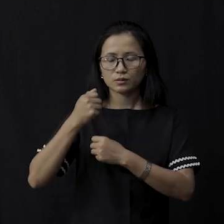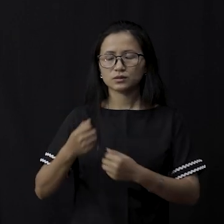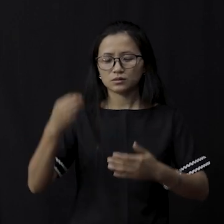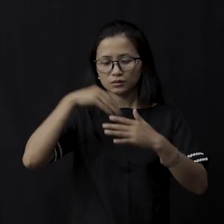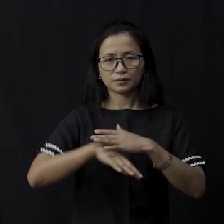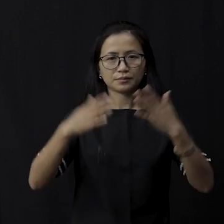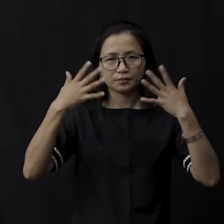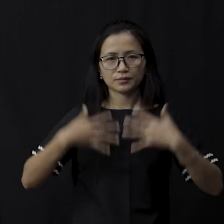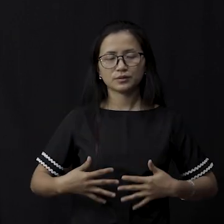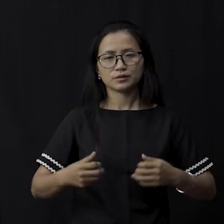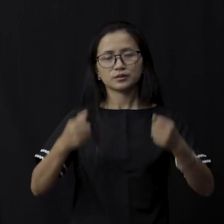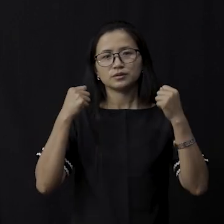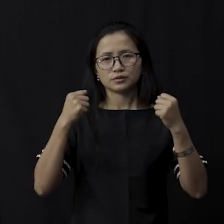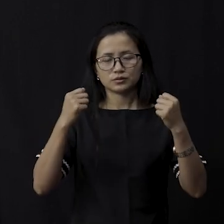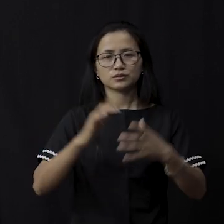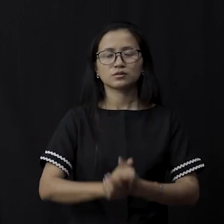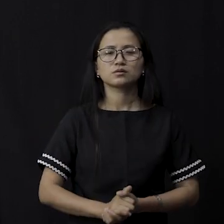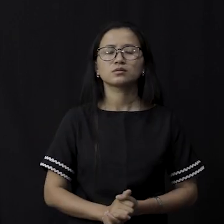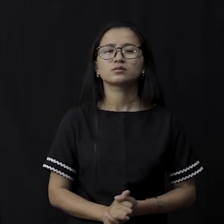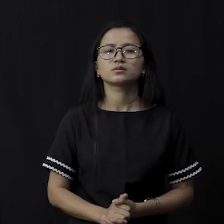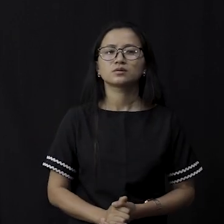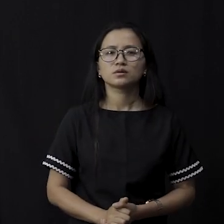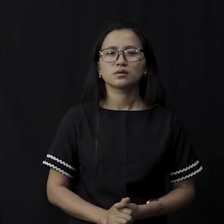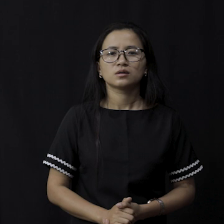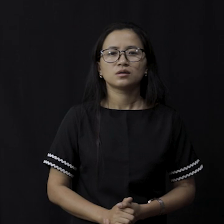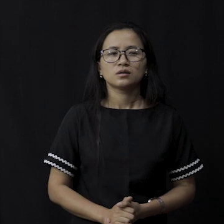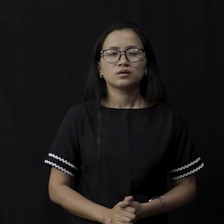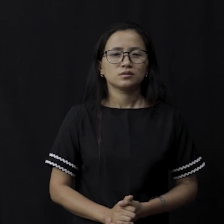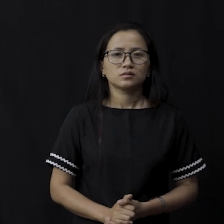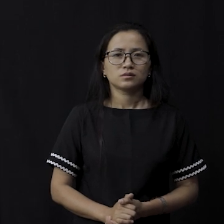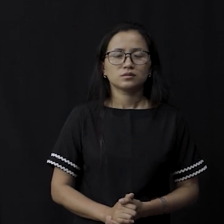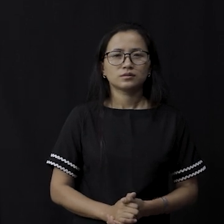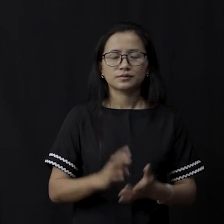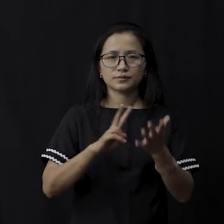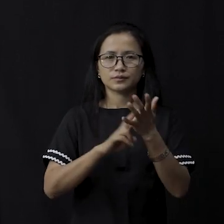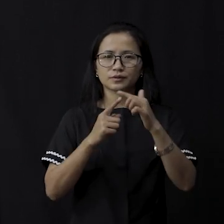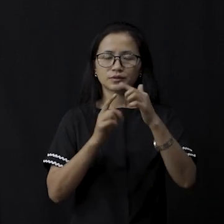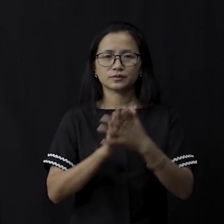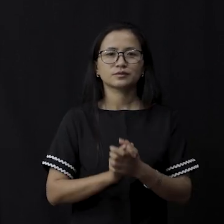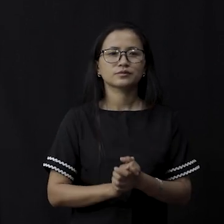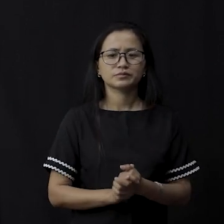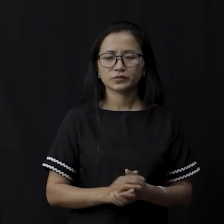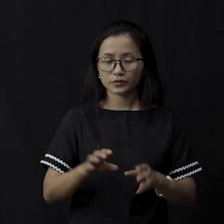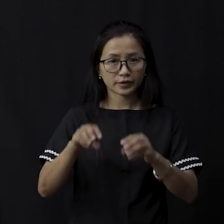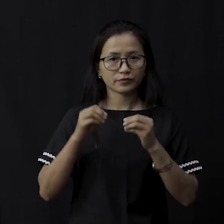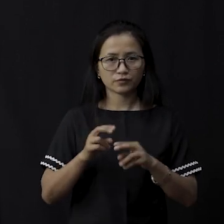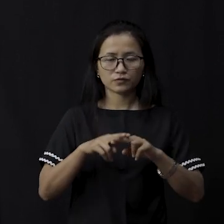body which fights infections. Okay, so it keeps our immune strong. So the vitamins you will get from the